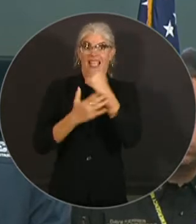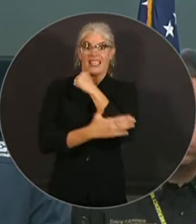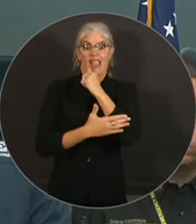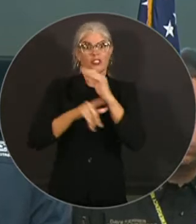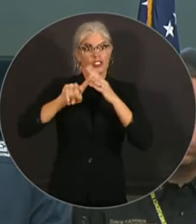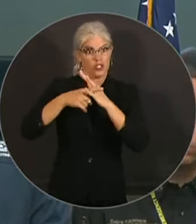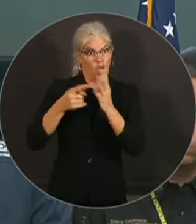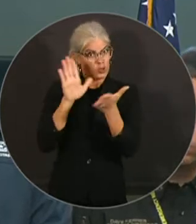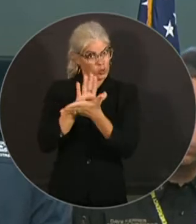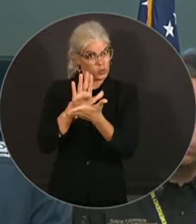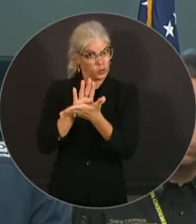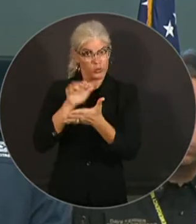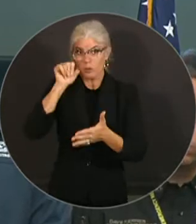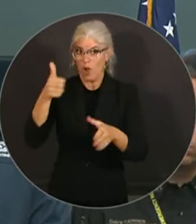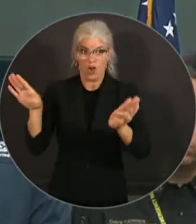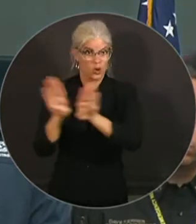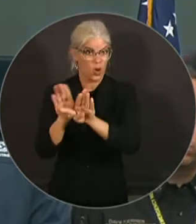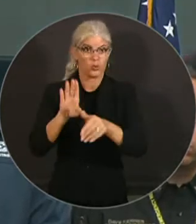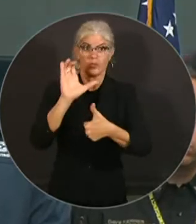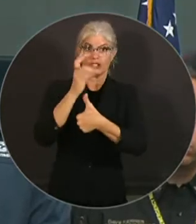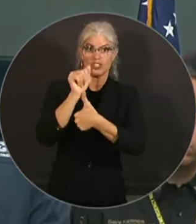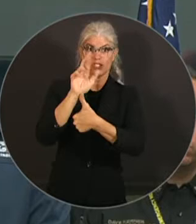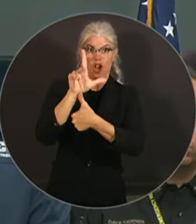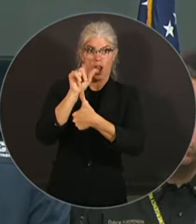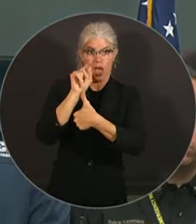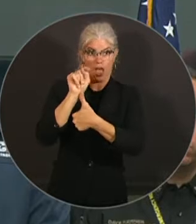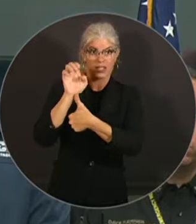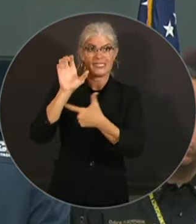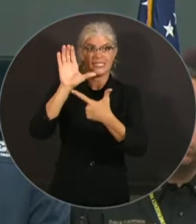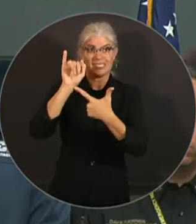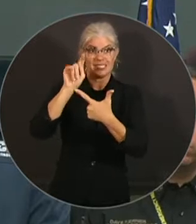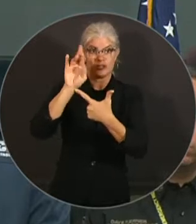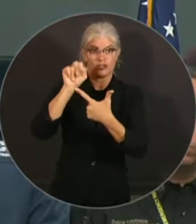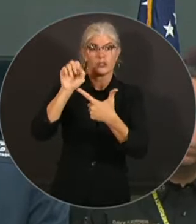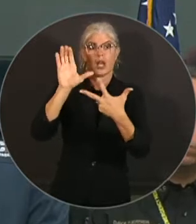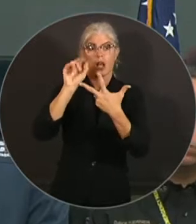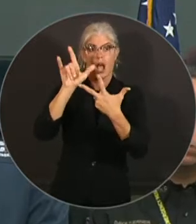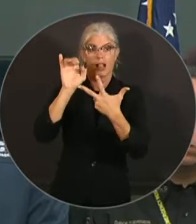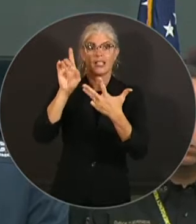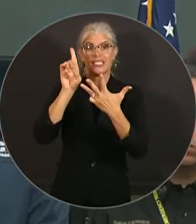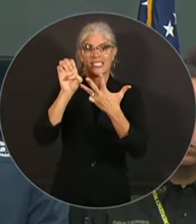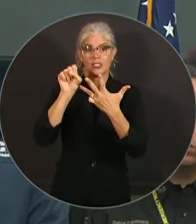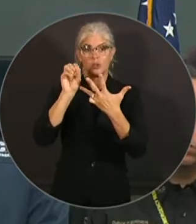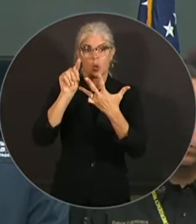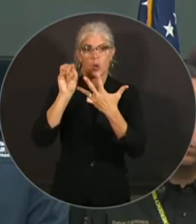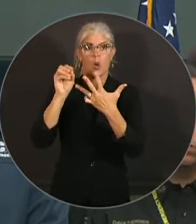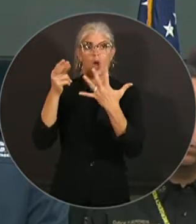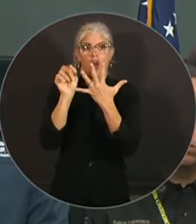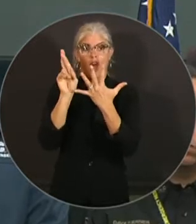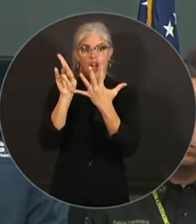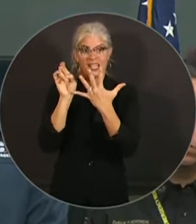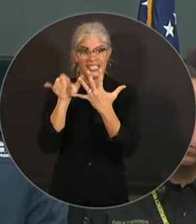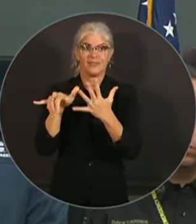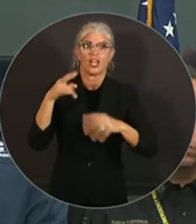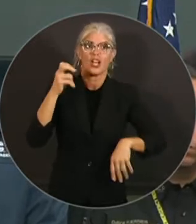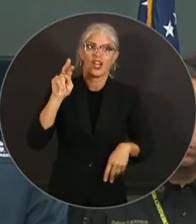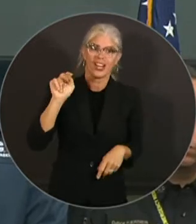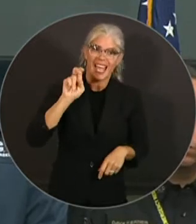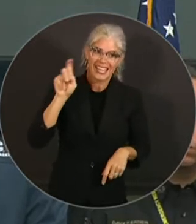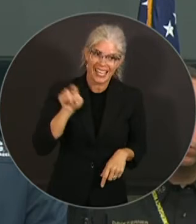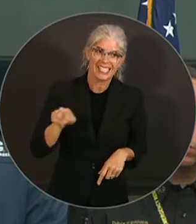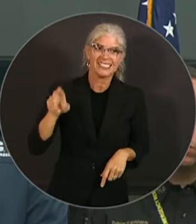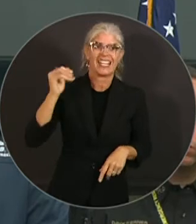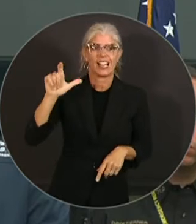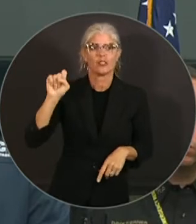October 8th. Charlotte, Citrus, Collier, DeSoto, Glades, Hardy, Hendry, Hernando, Hillsborough, Indian River, Lee,